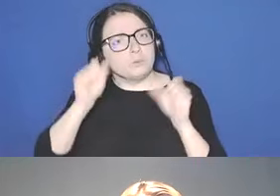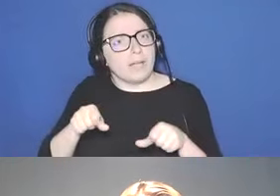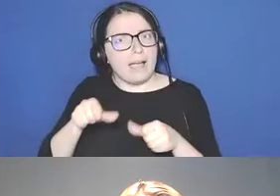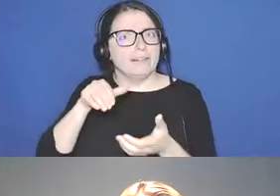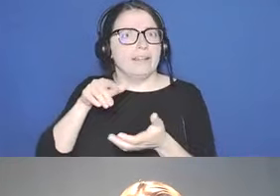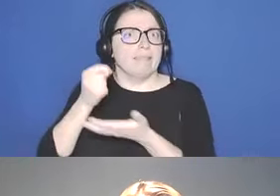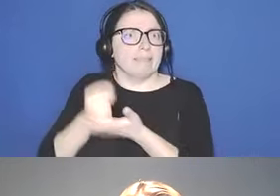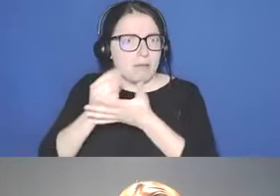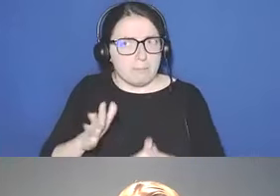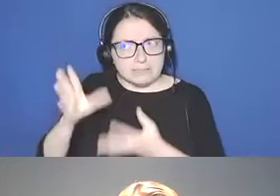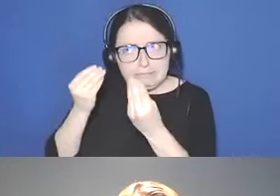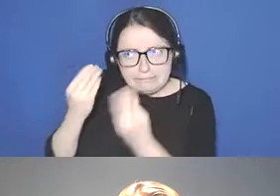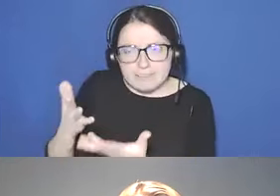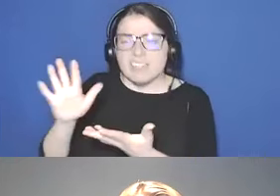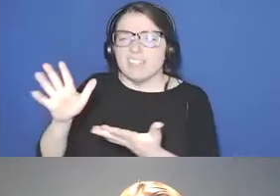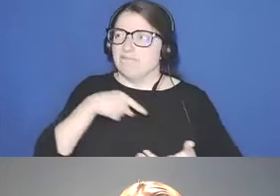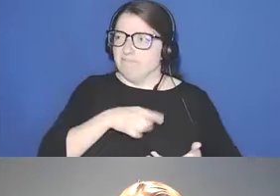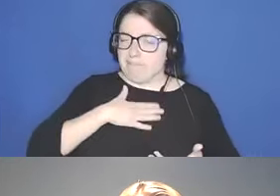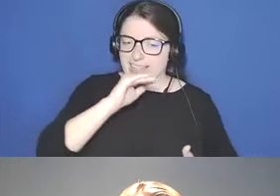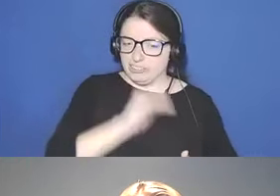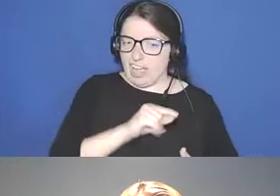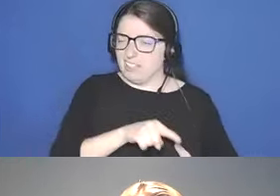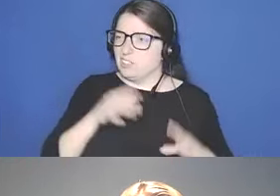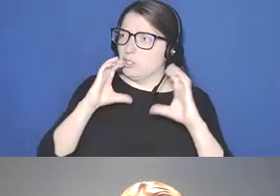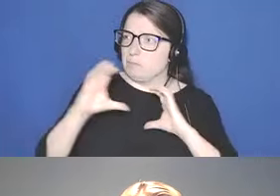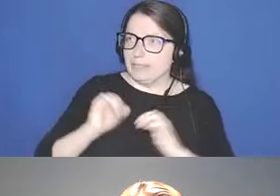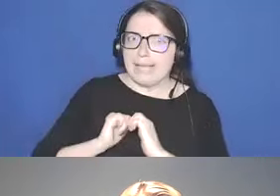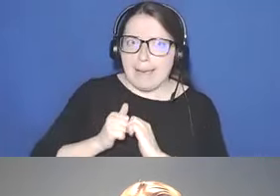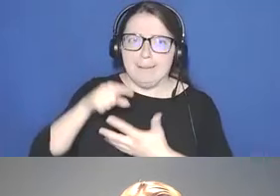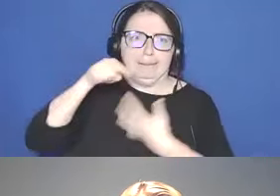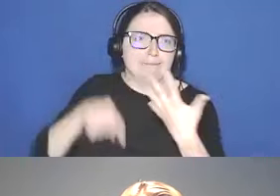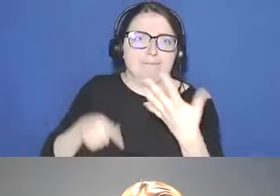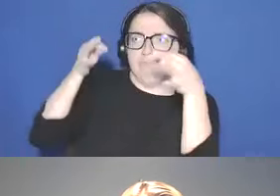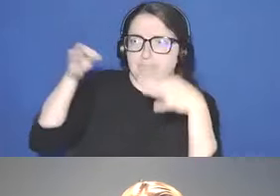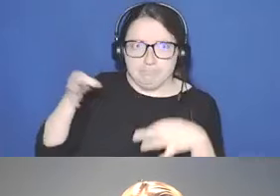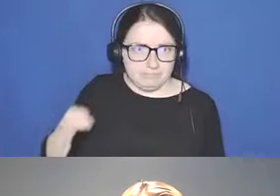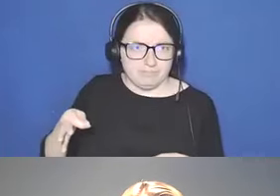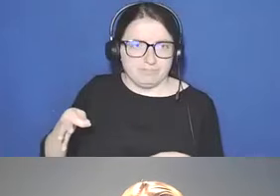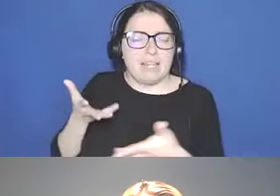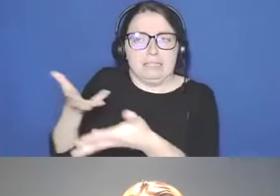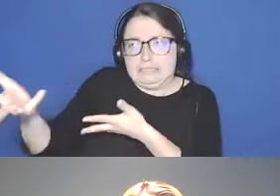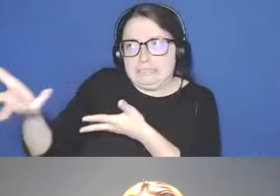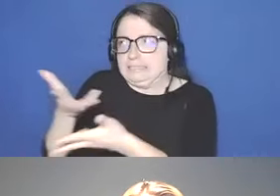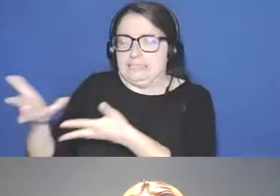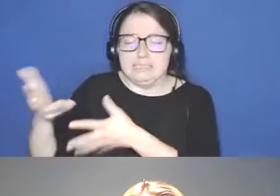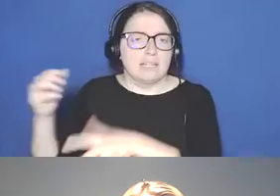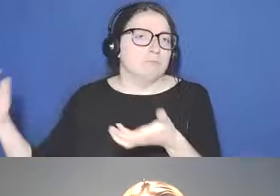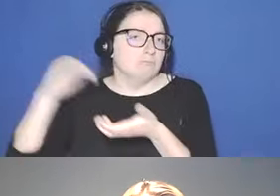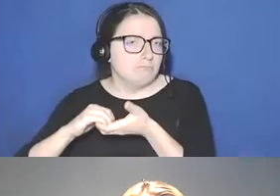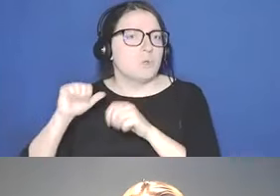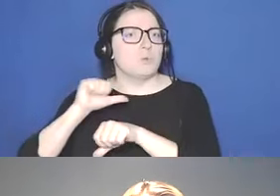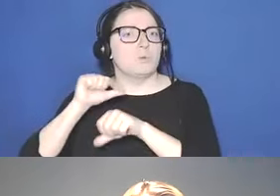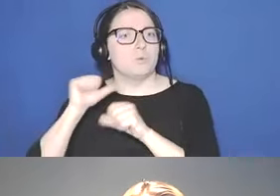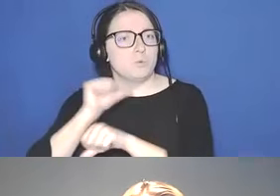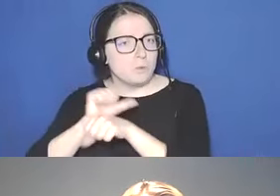how they communicate best. Maybe work together with the therapist to see if you can get to a place where they feel comfortable and